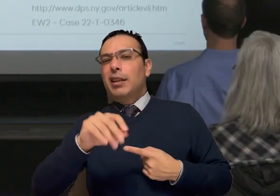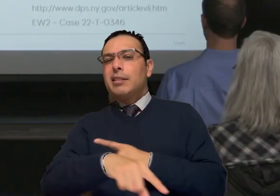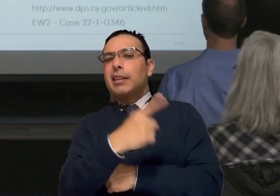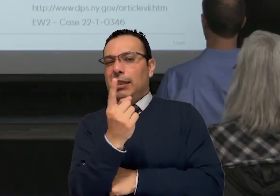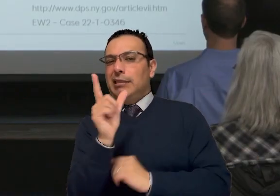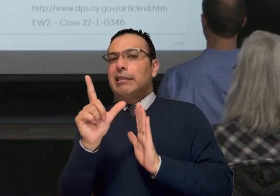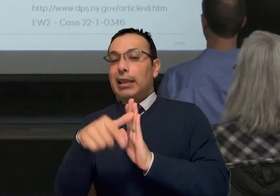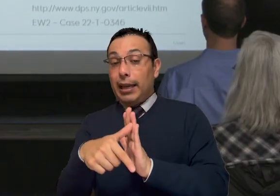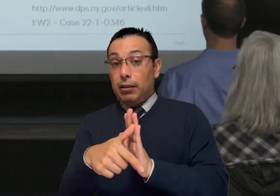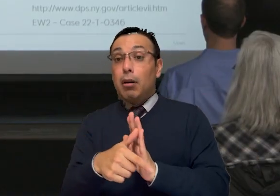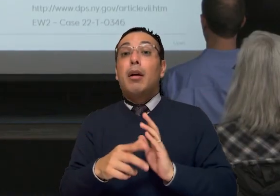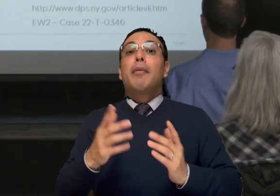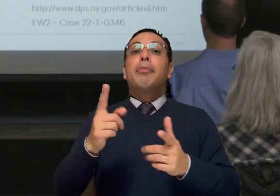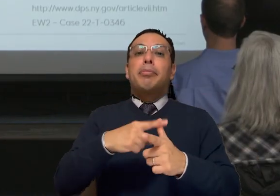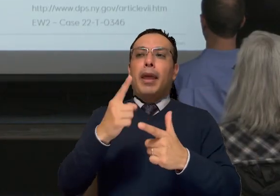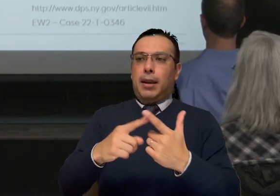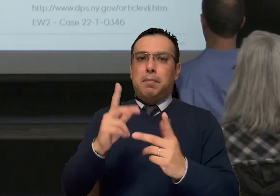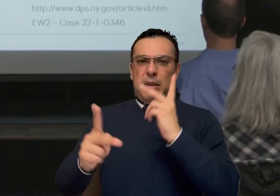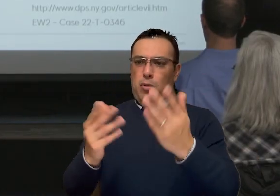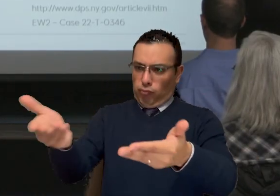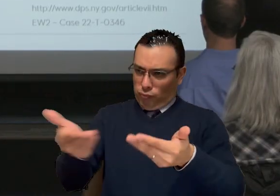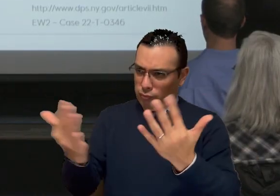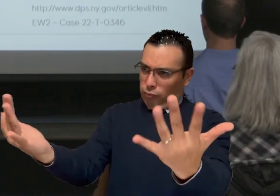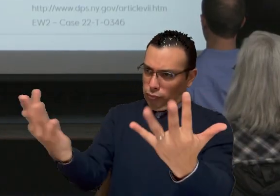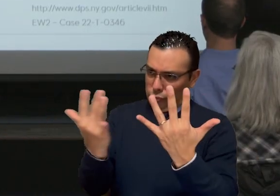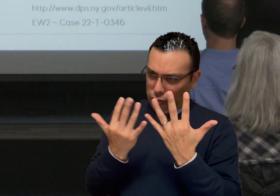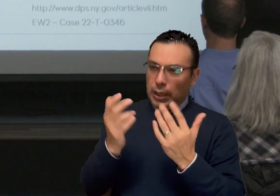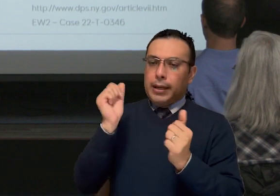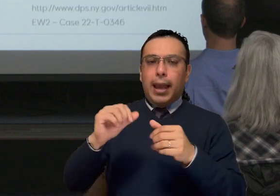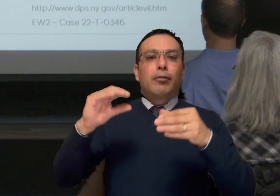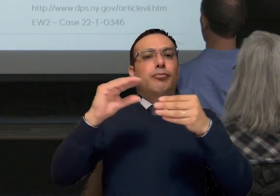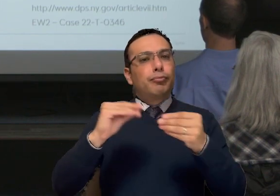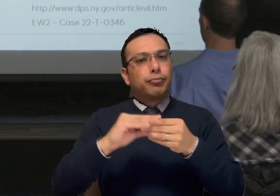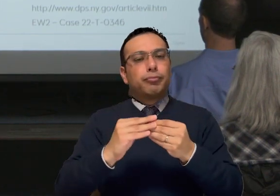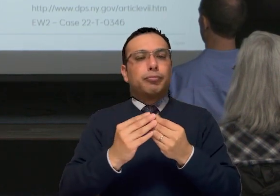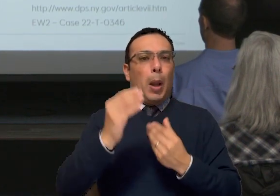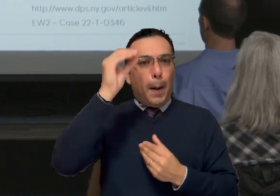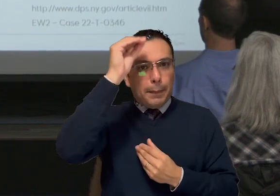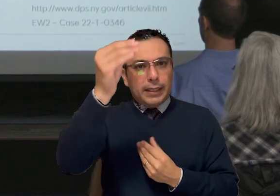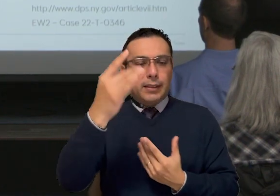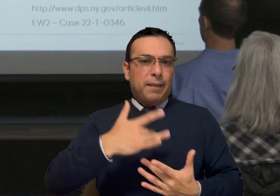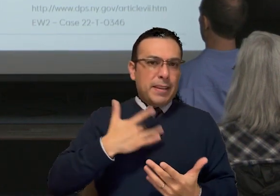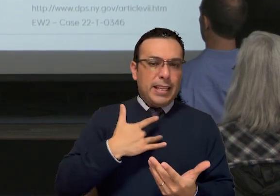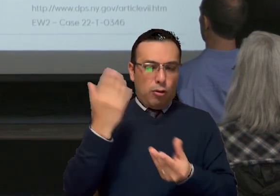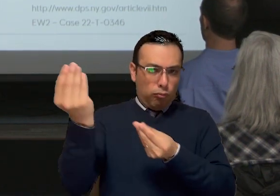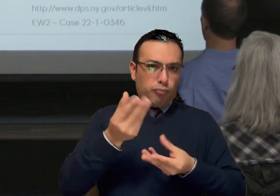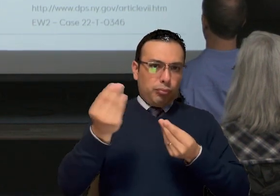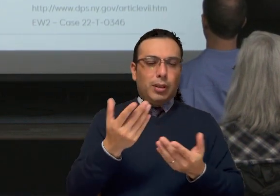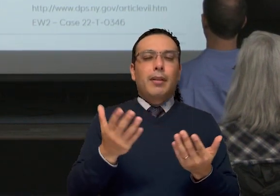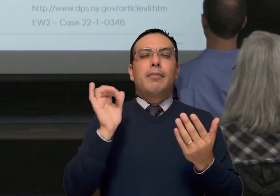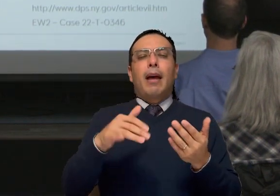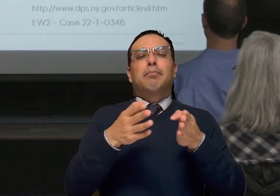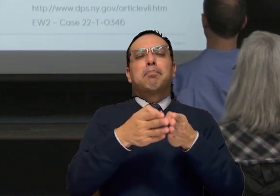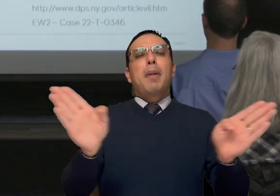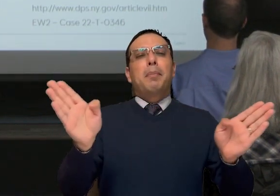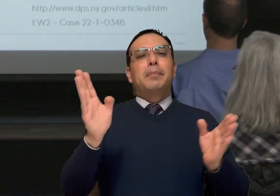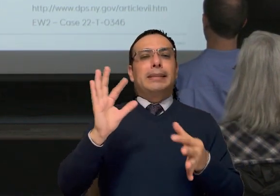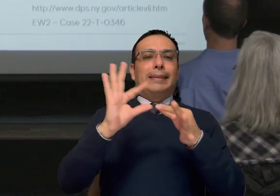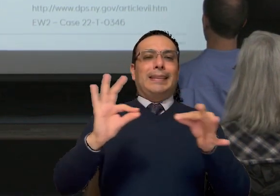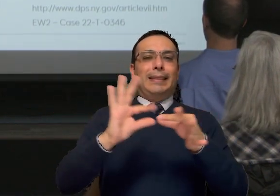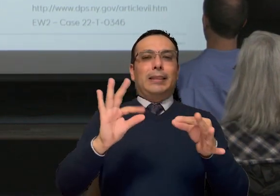in and provide comments and speak during the public statement hearings. And then once that takes